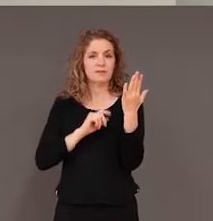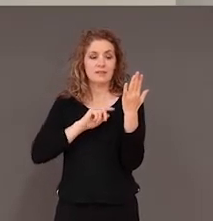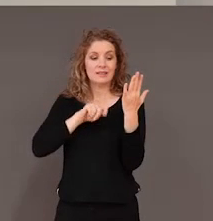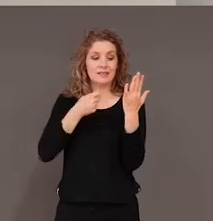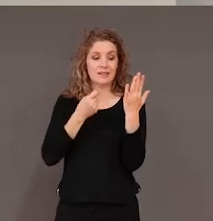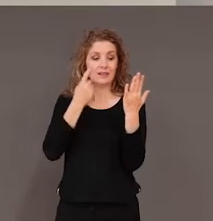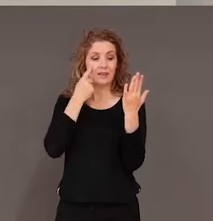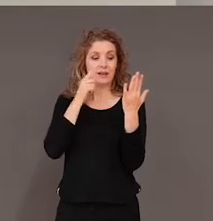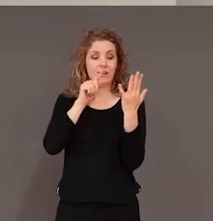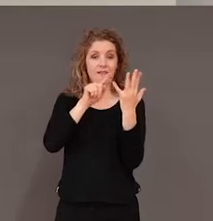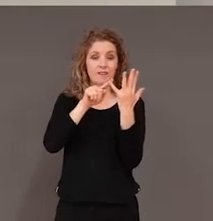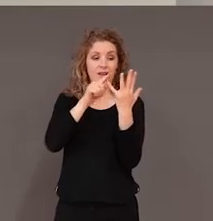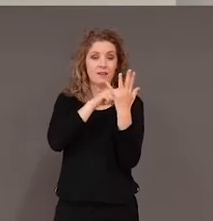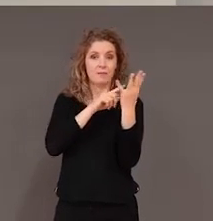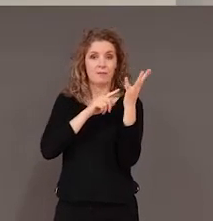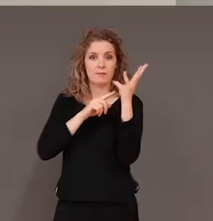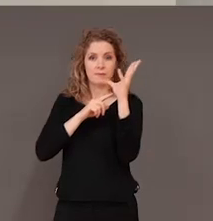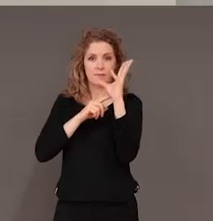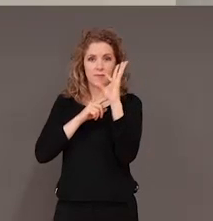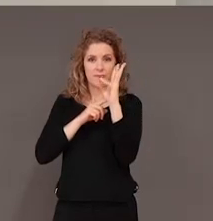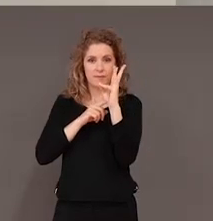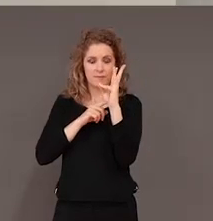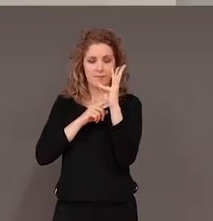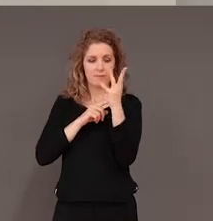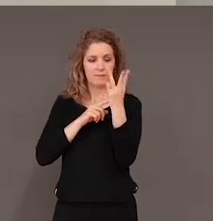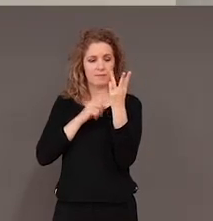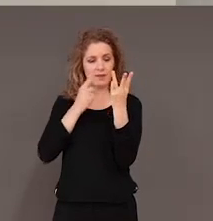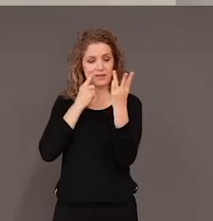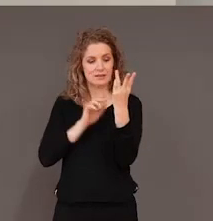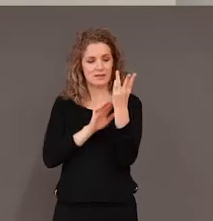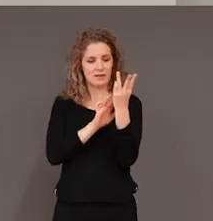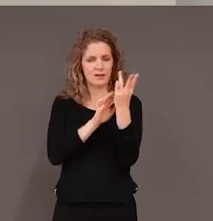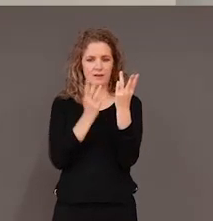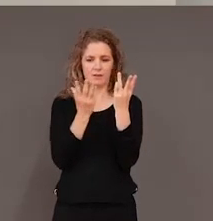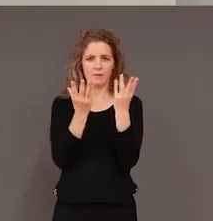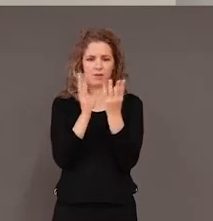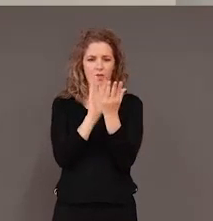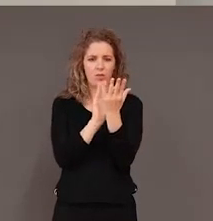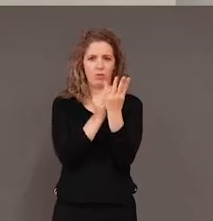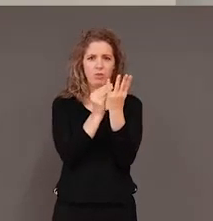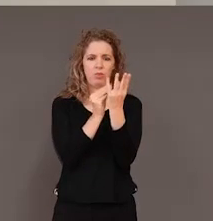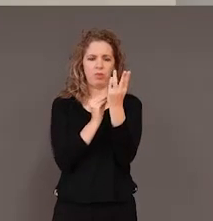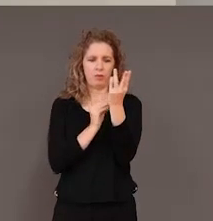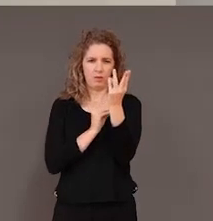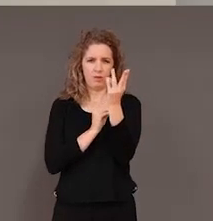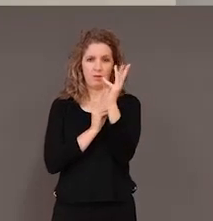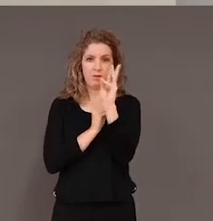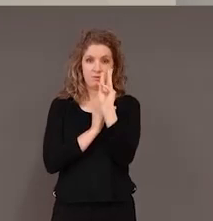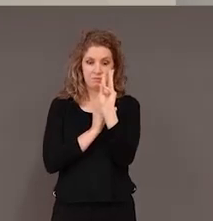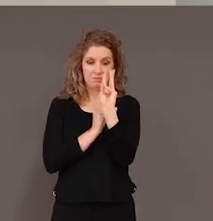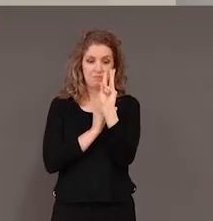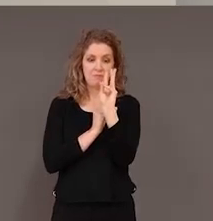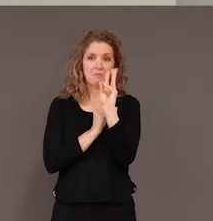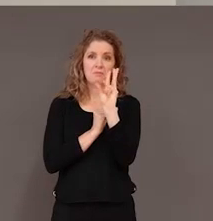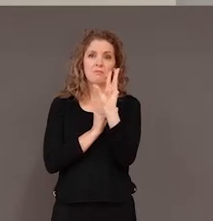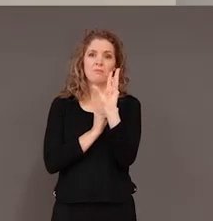move your little finger and your thumb and join them together, and notice how the flesh bunches up in your palm. And then slowly